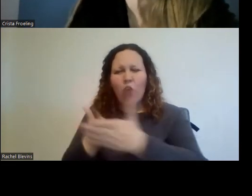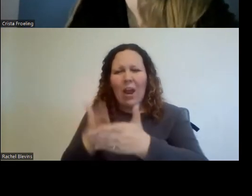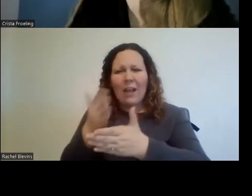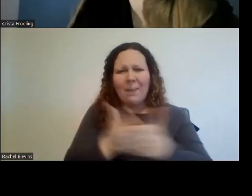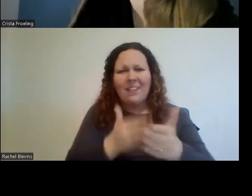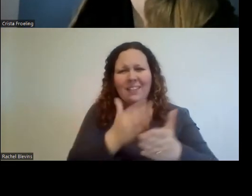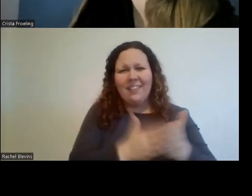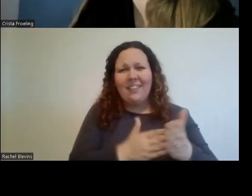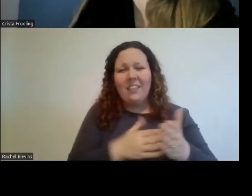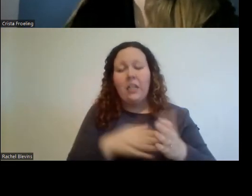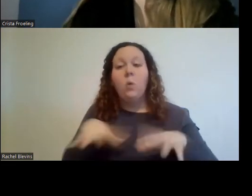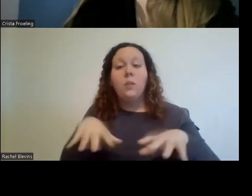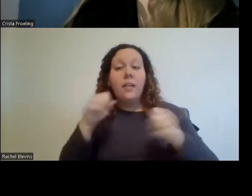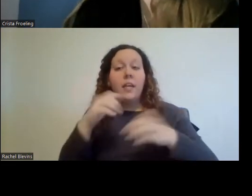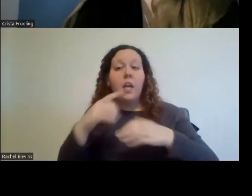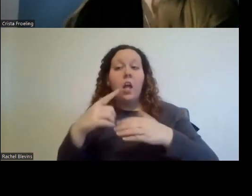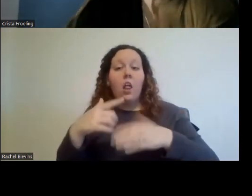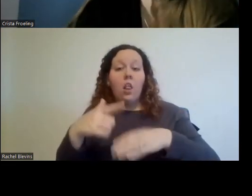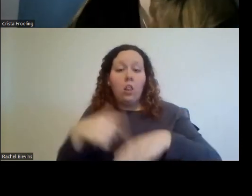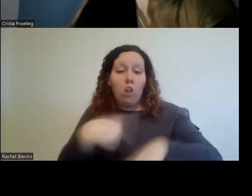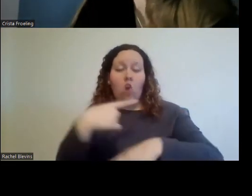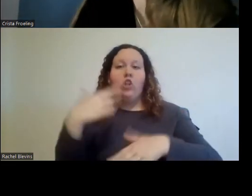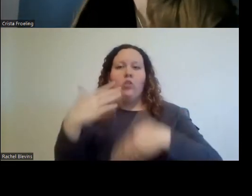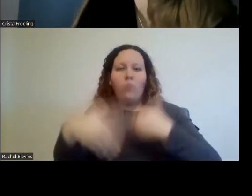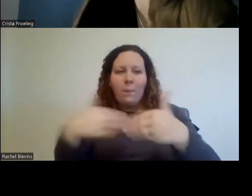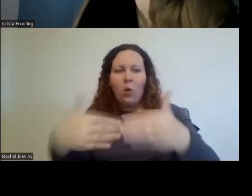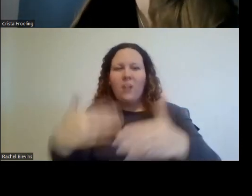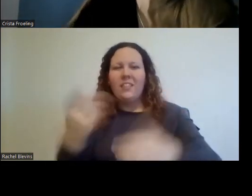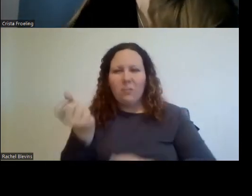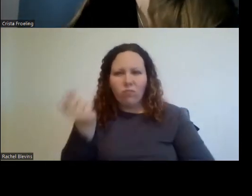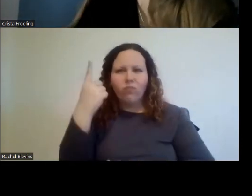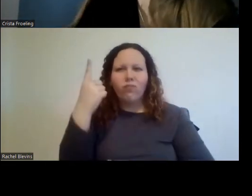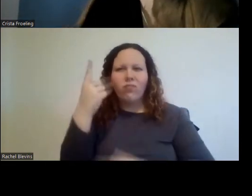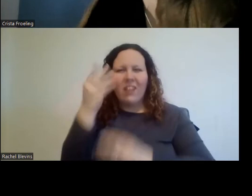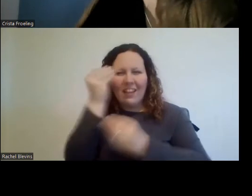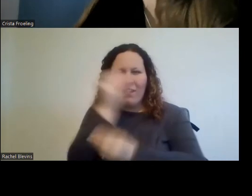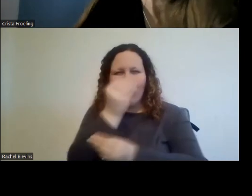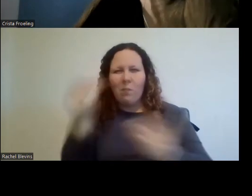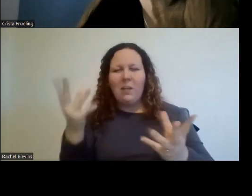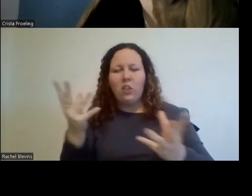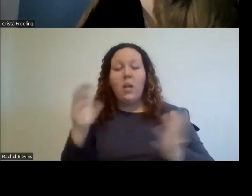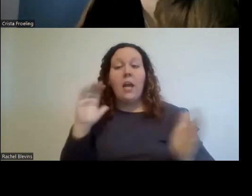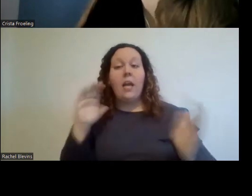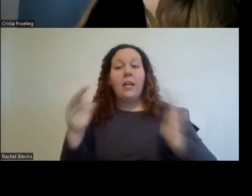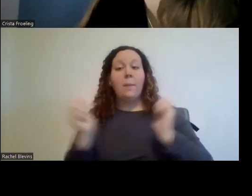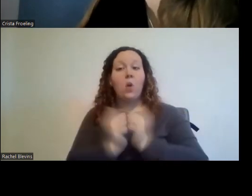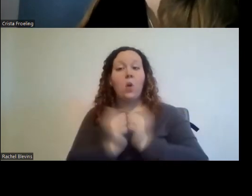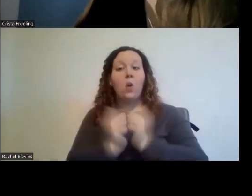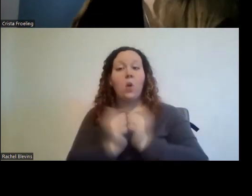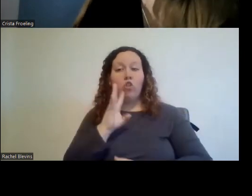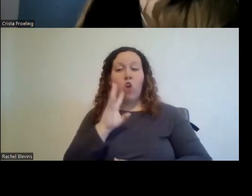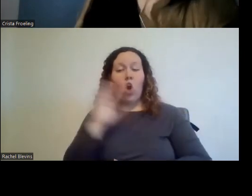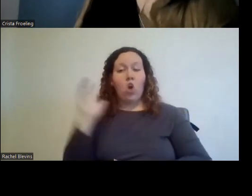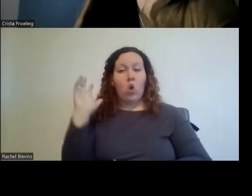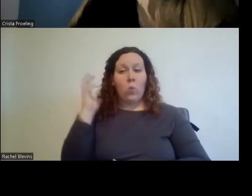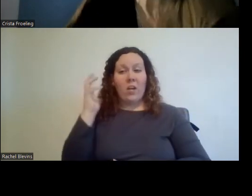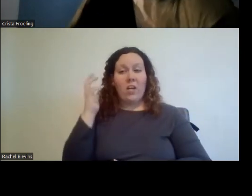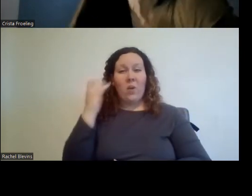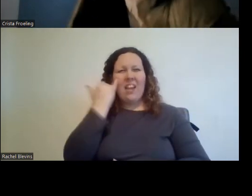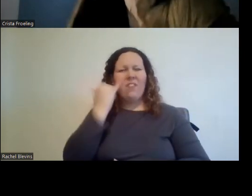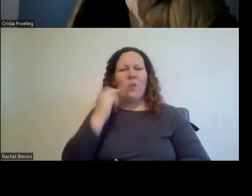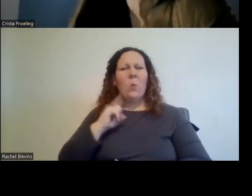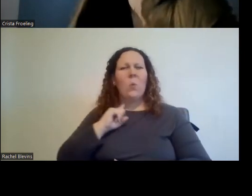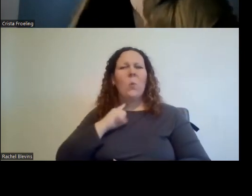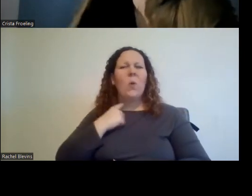process information. Compare this to listening to talk radio when someone with a heavy accent is talking. You can hear and